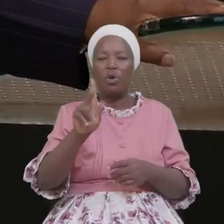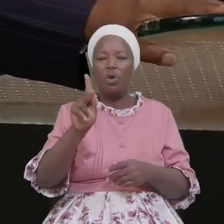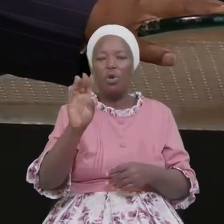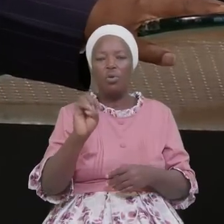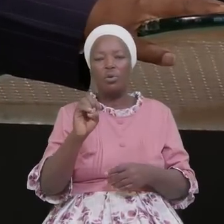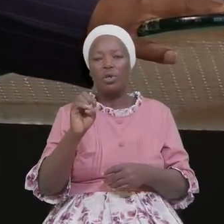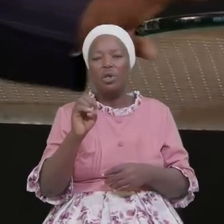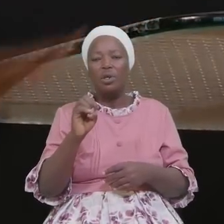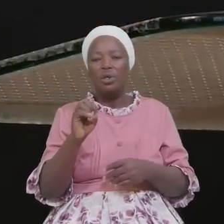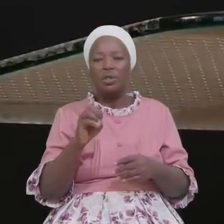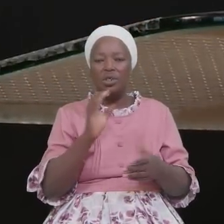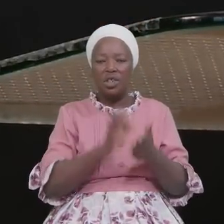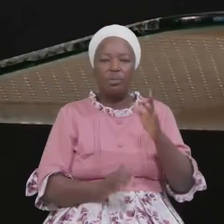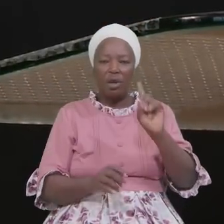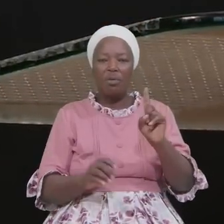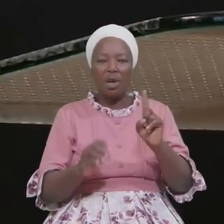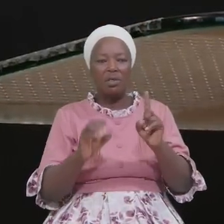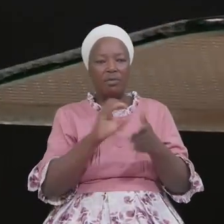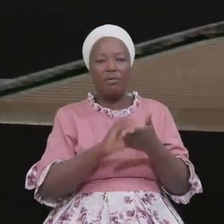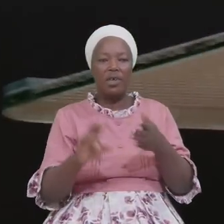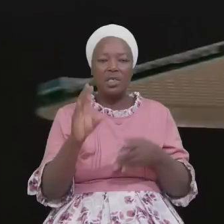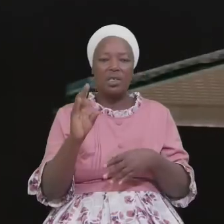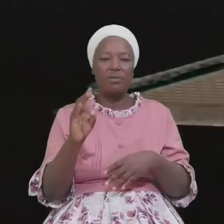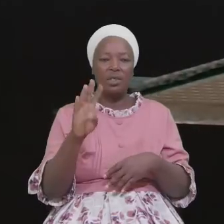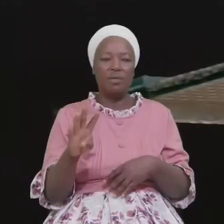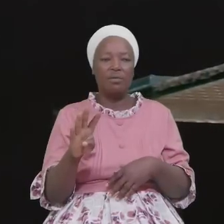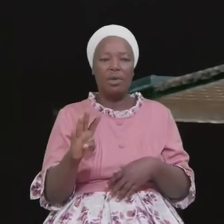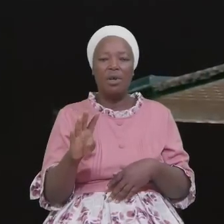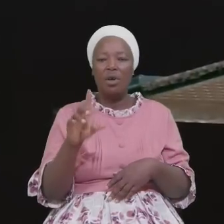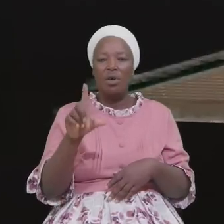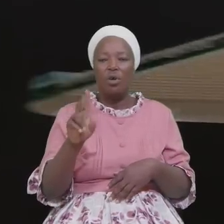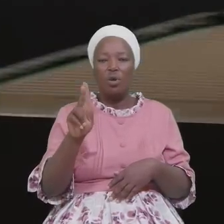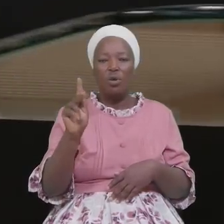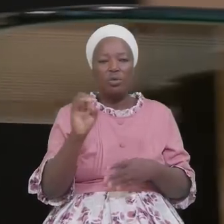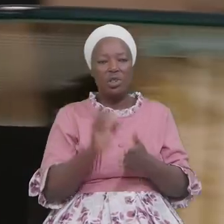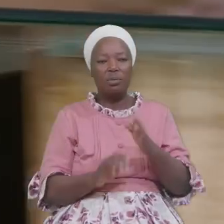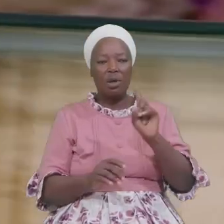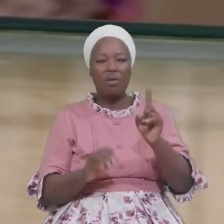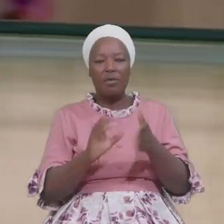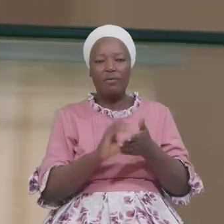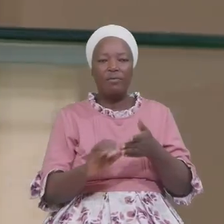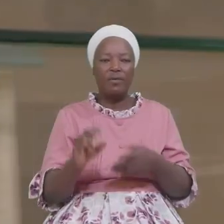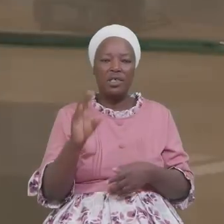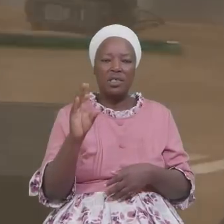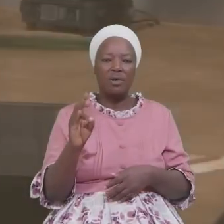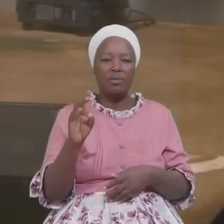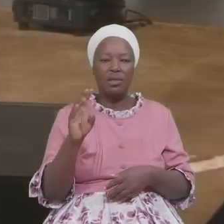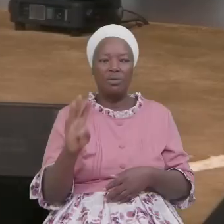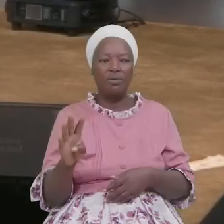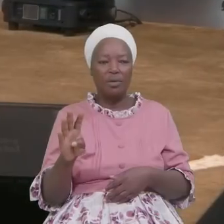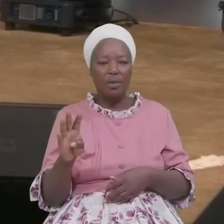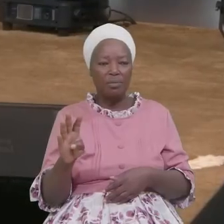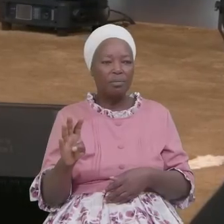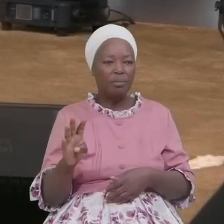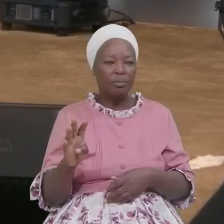1. We're reading from verse 74. It says in Luke chapter 1, verse 74, it